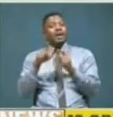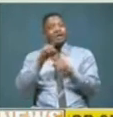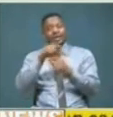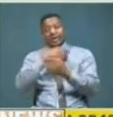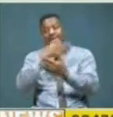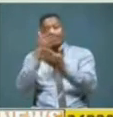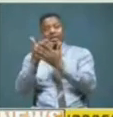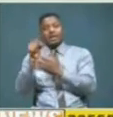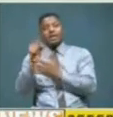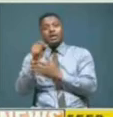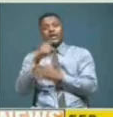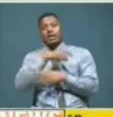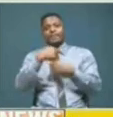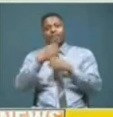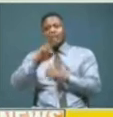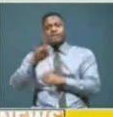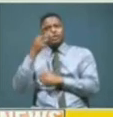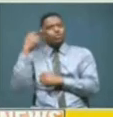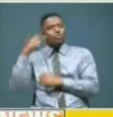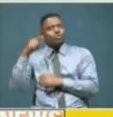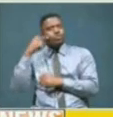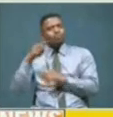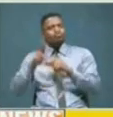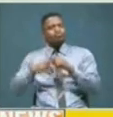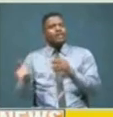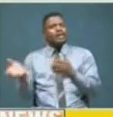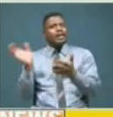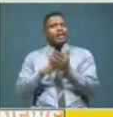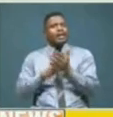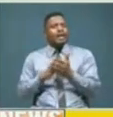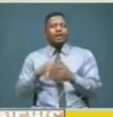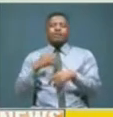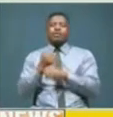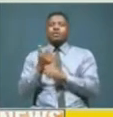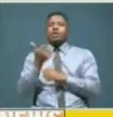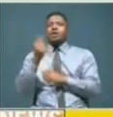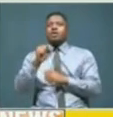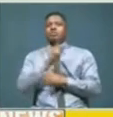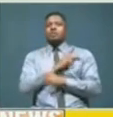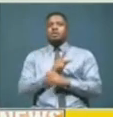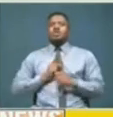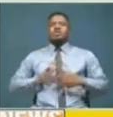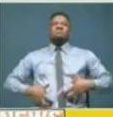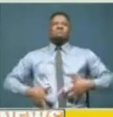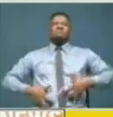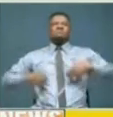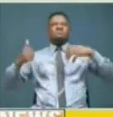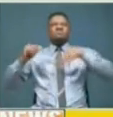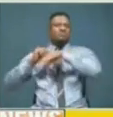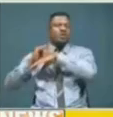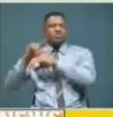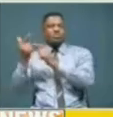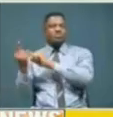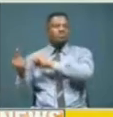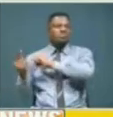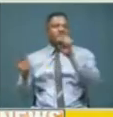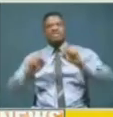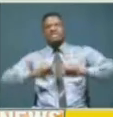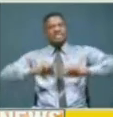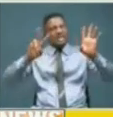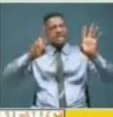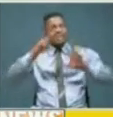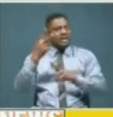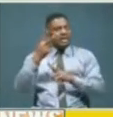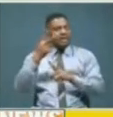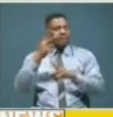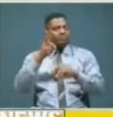Asante state, he made a second golden stool. And that angered the Asante Hene. He sent another emissary to him to surrender the second golden stool